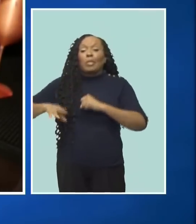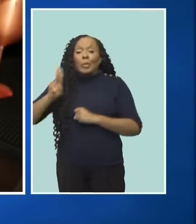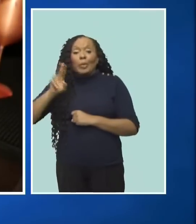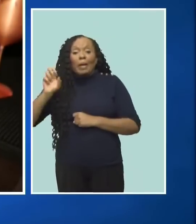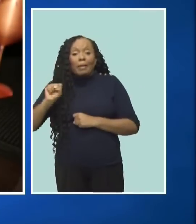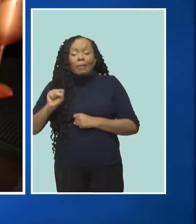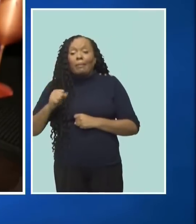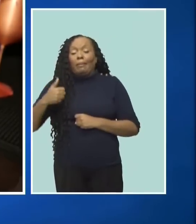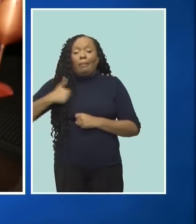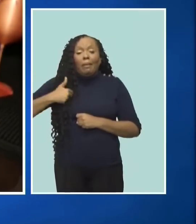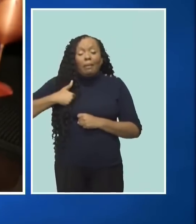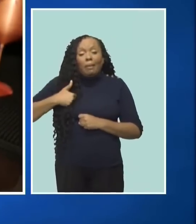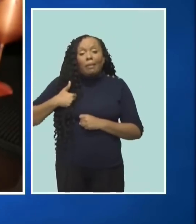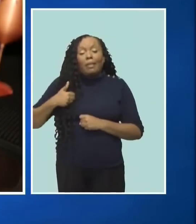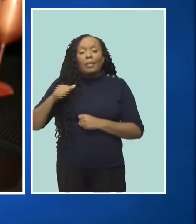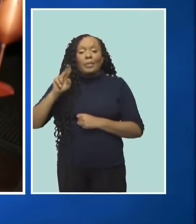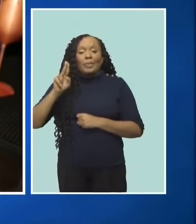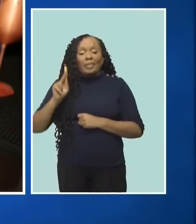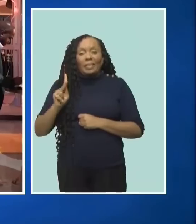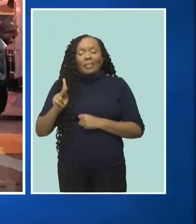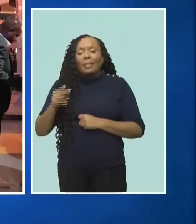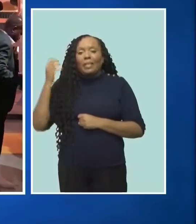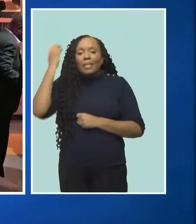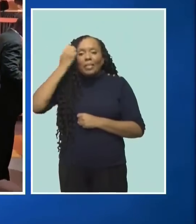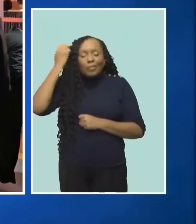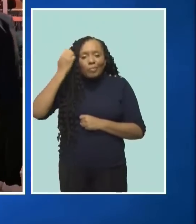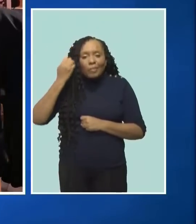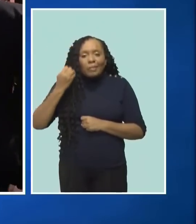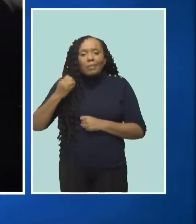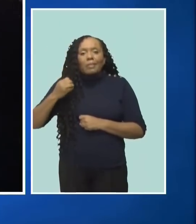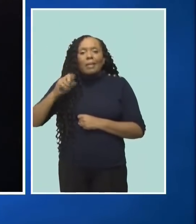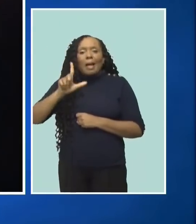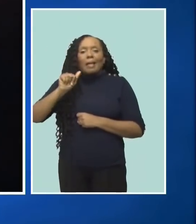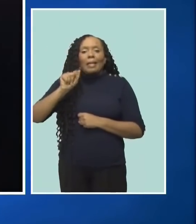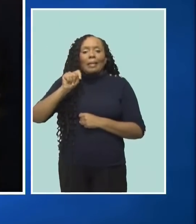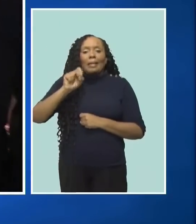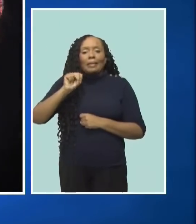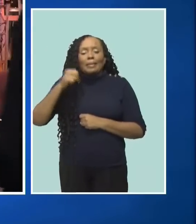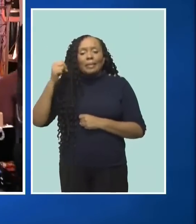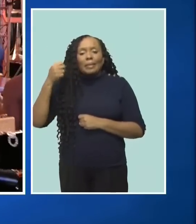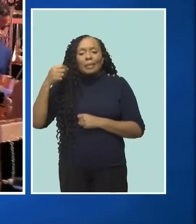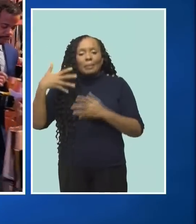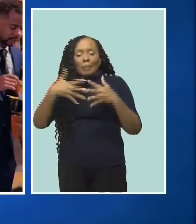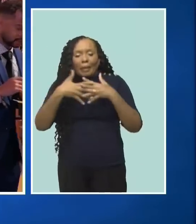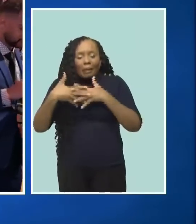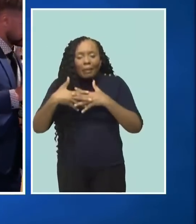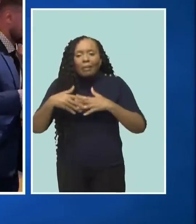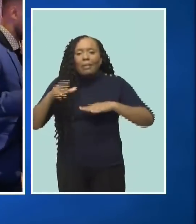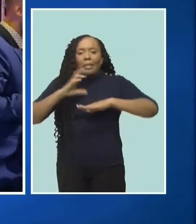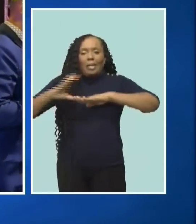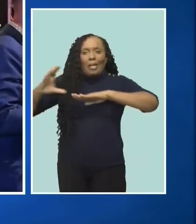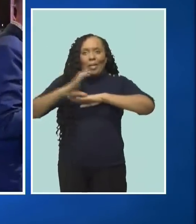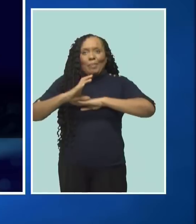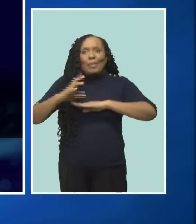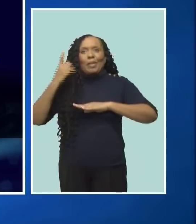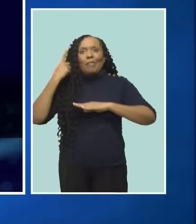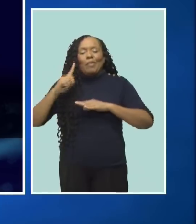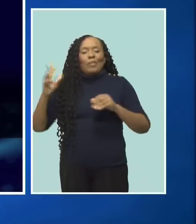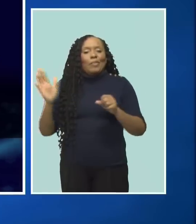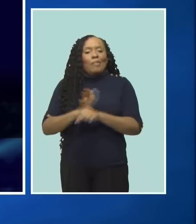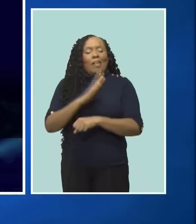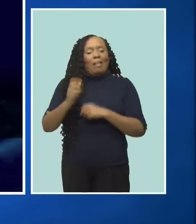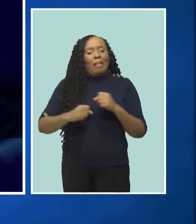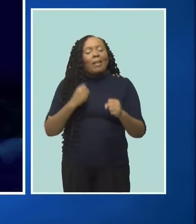US, Canada, UK, Europe, Latin America, and the Caribbean for the entire